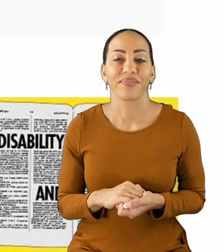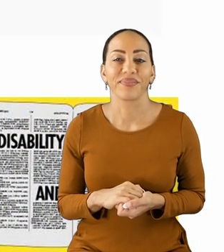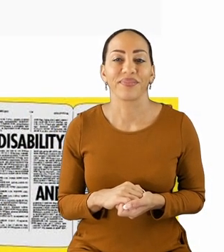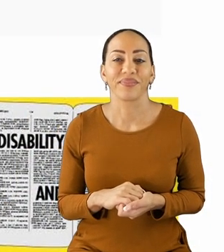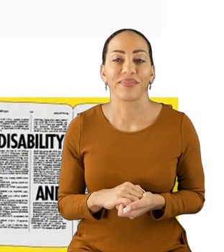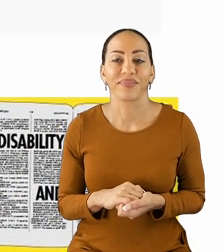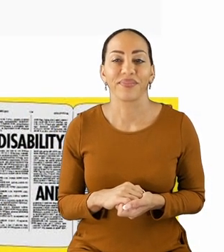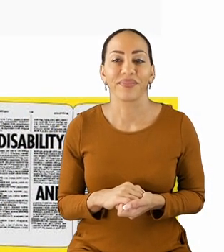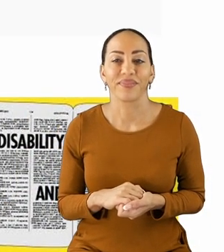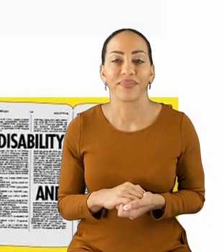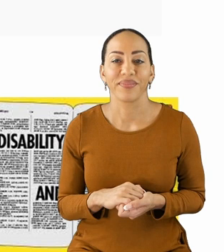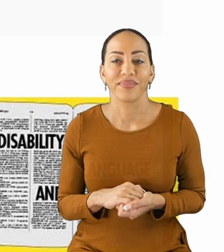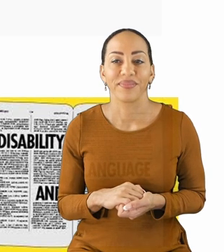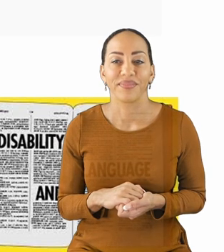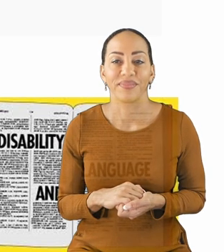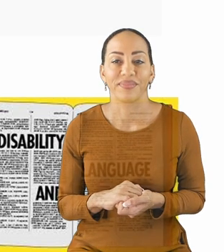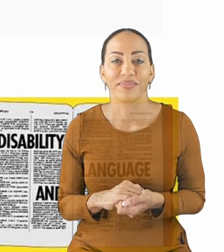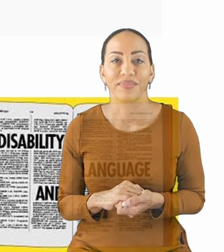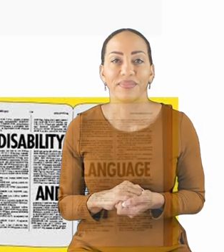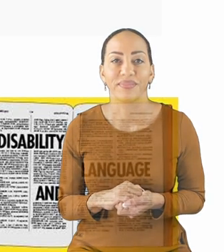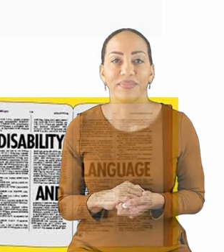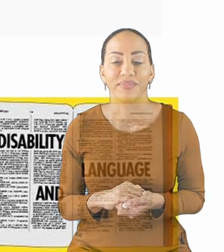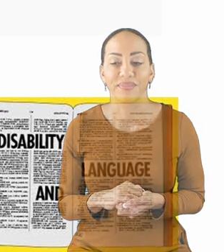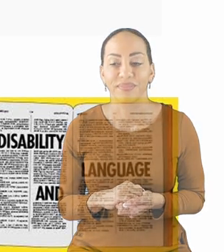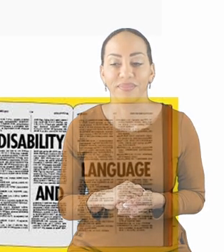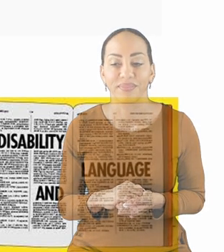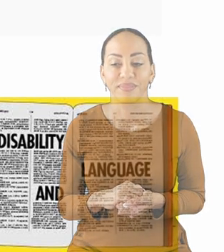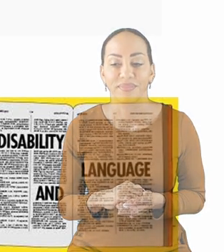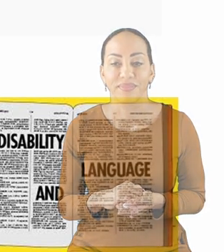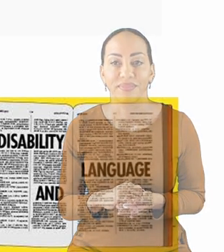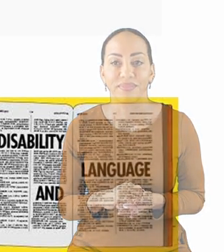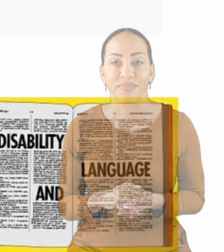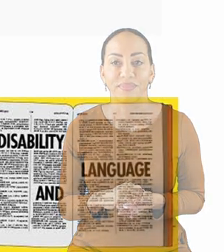okay? Yeah, start it. Yeah, that's probably all right.